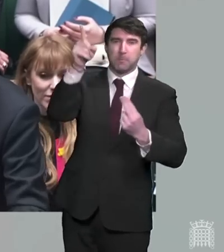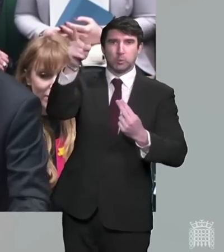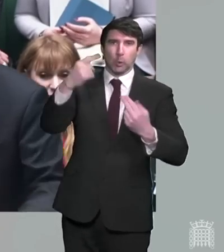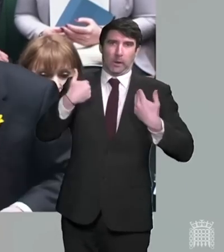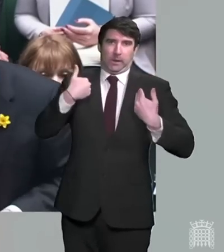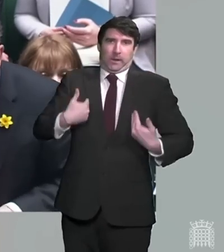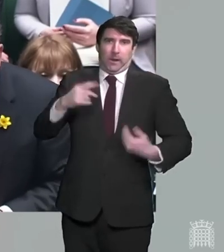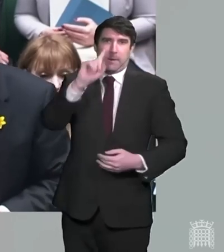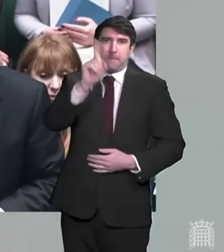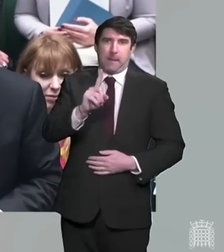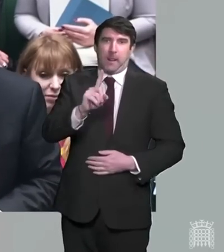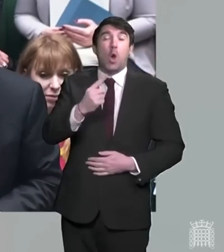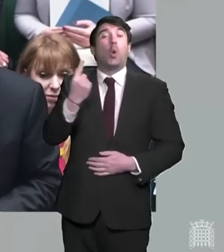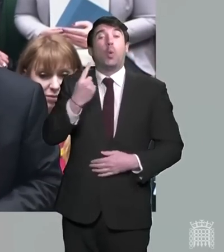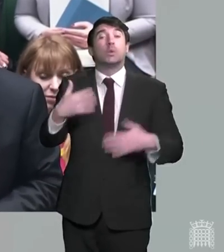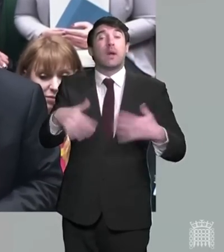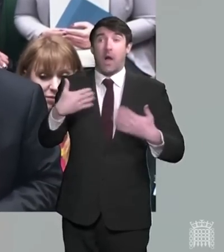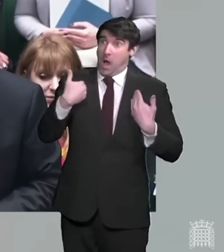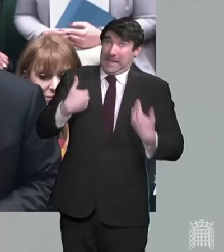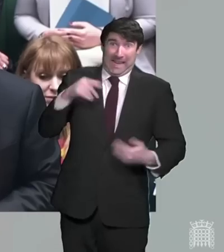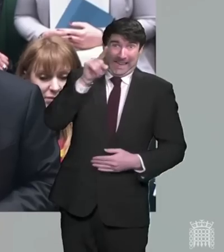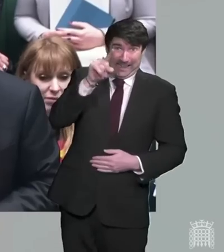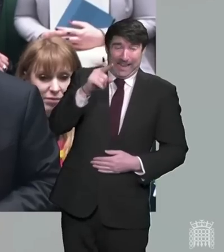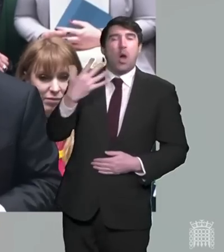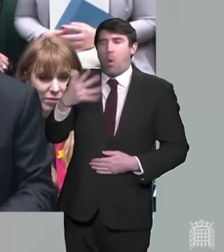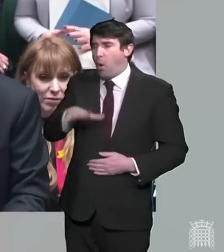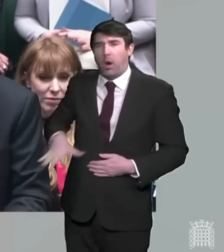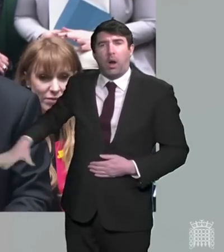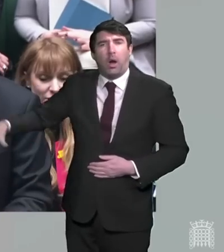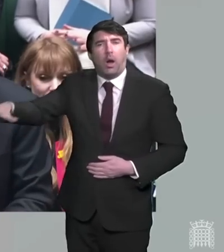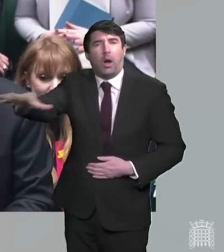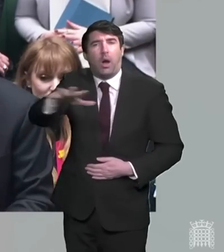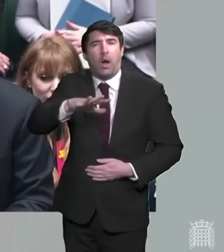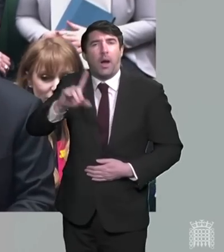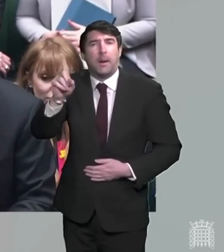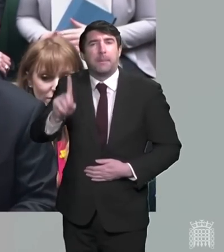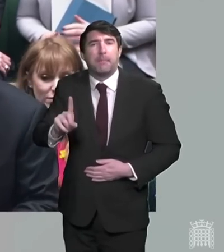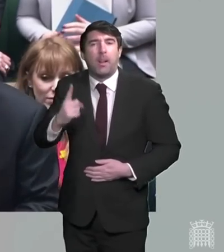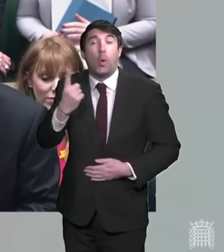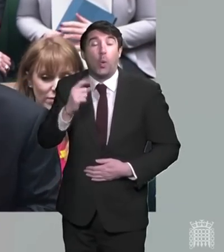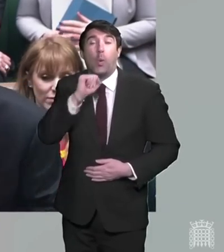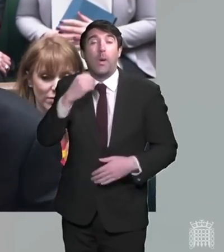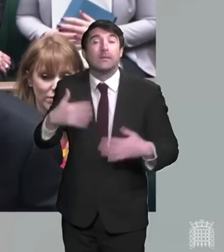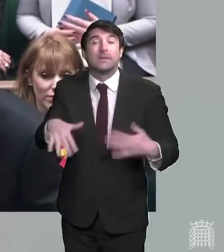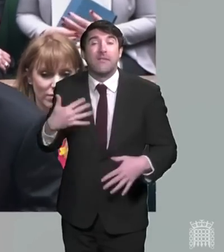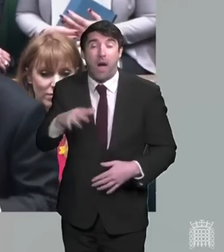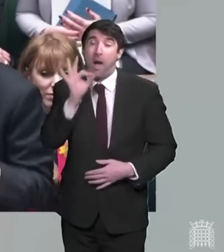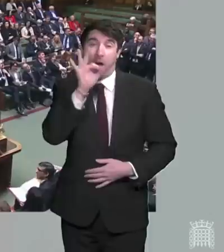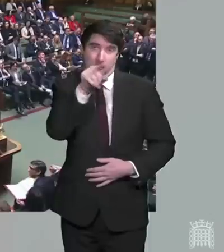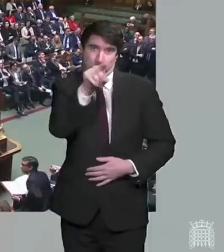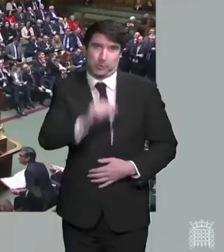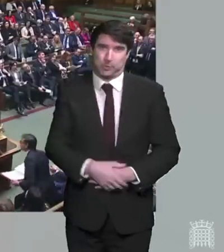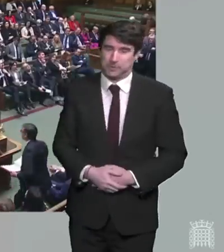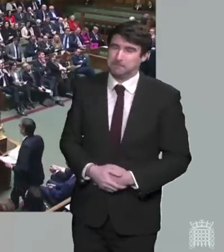pay? Hard-working families through higher taxes and more borrowing, or the oil and gas giants celebrating record profits?